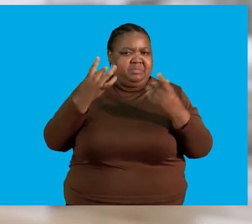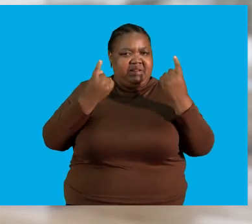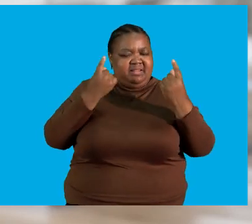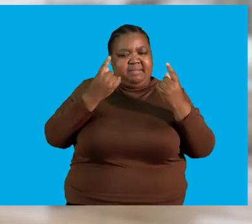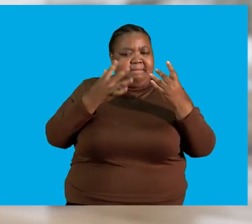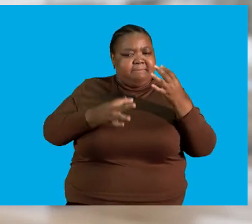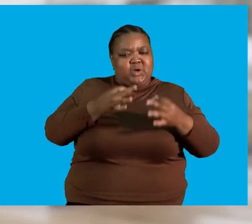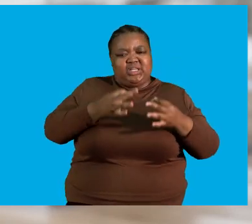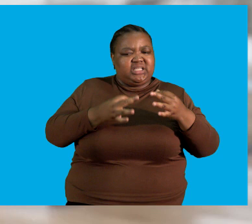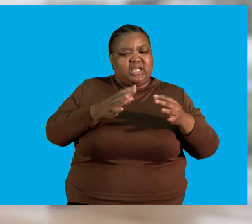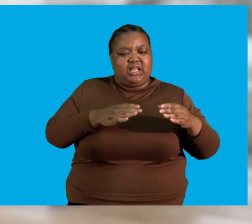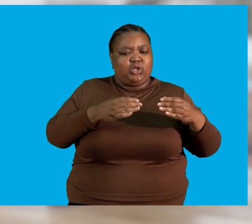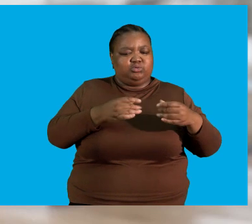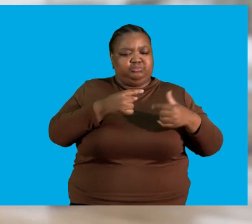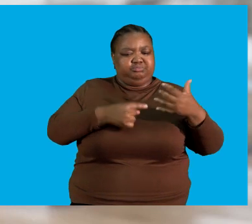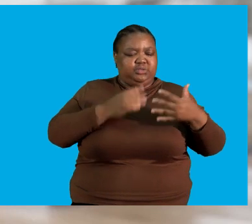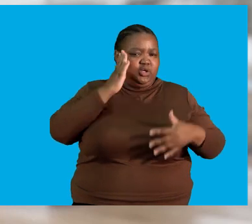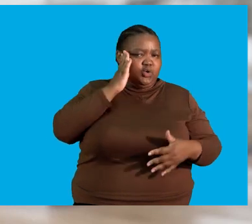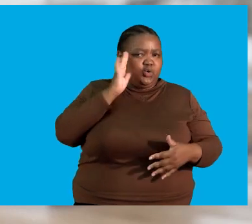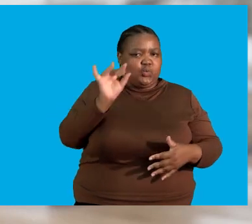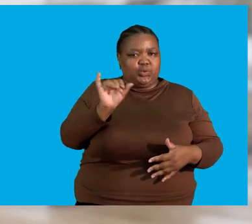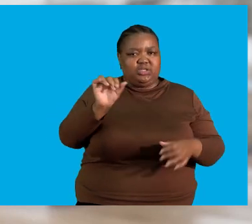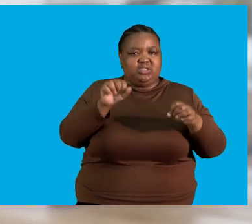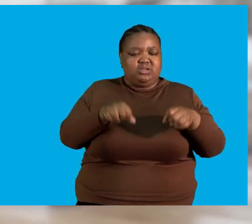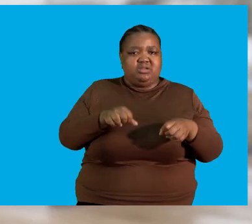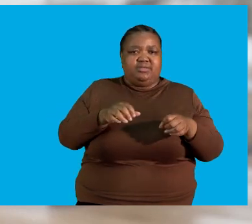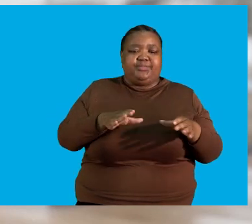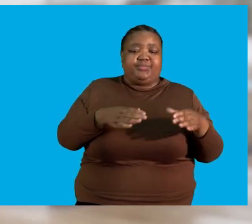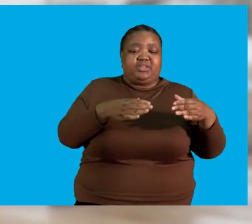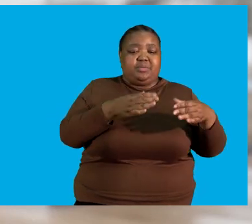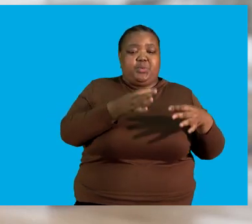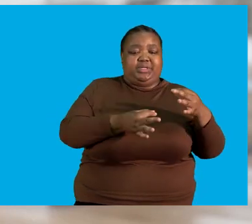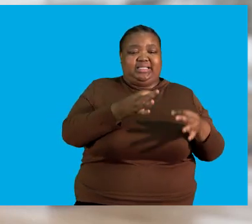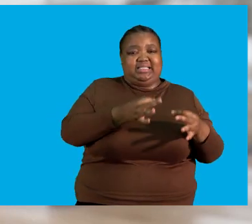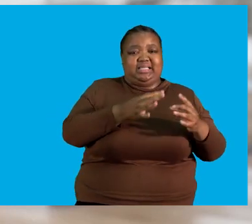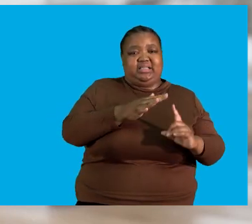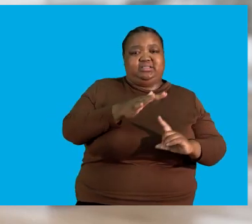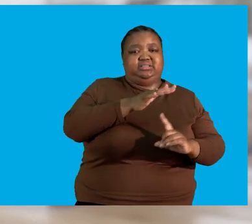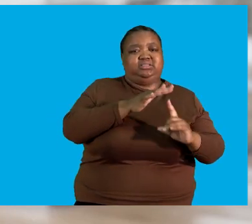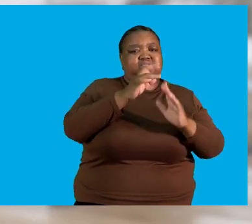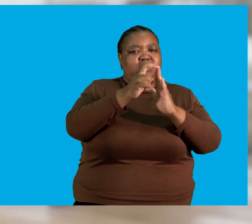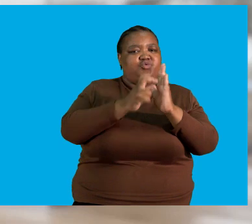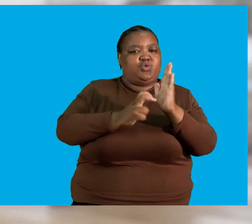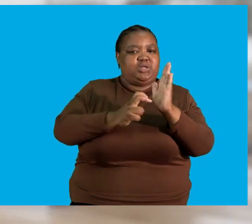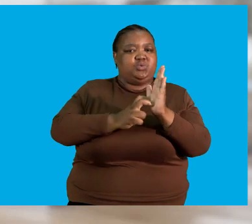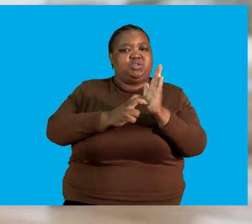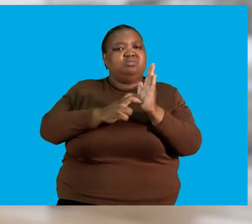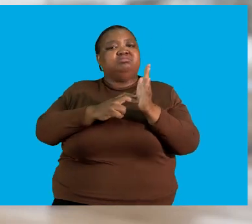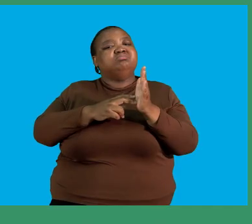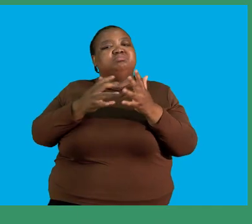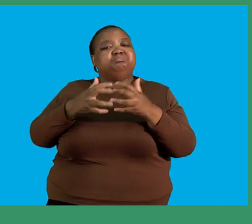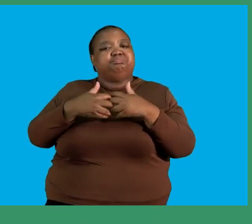the political parties that you know. Now that refers to the political environment where certain rules are